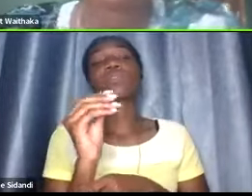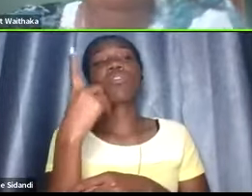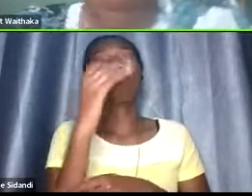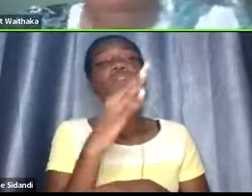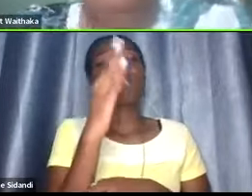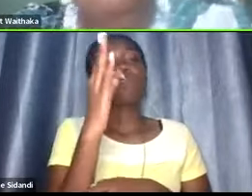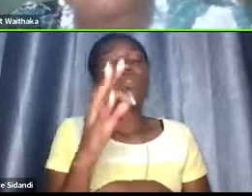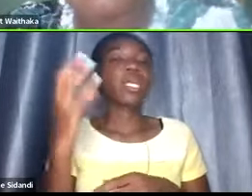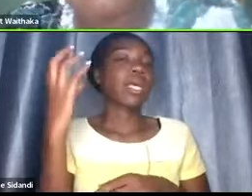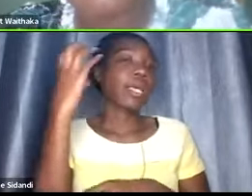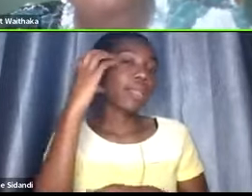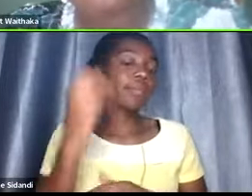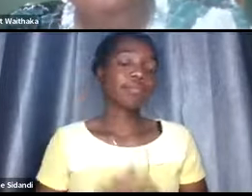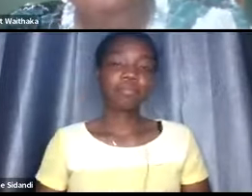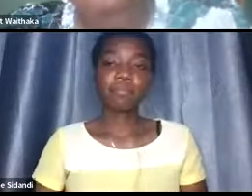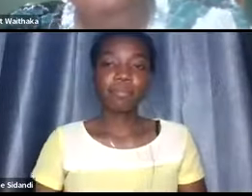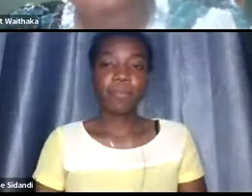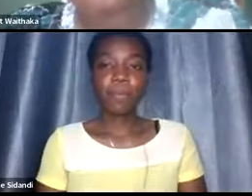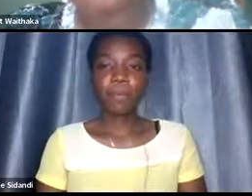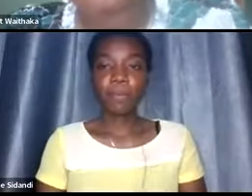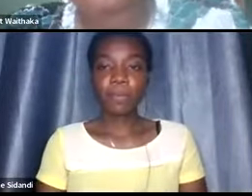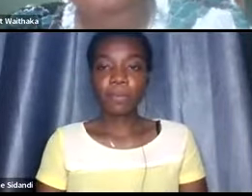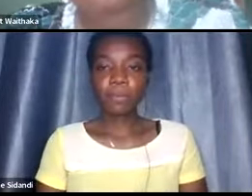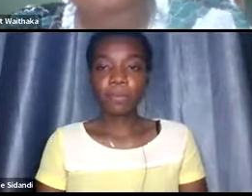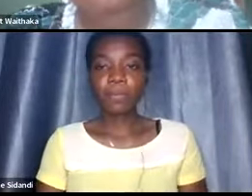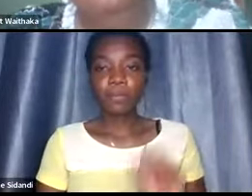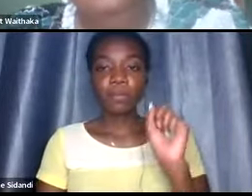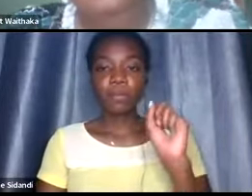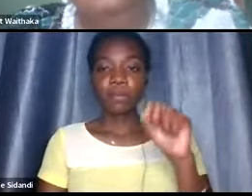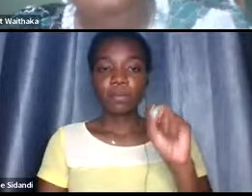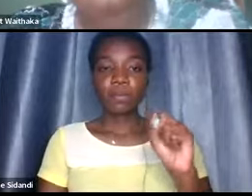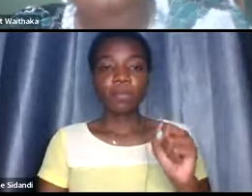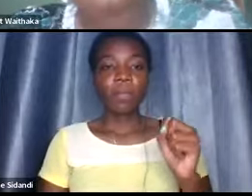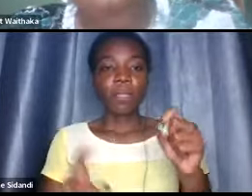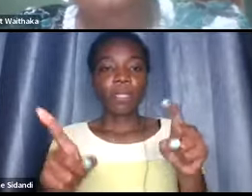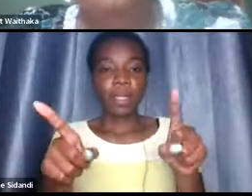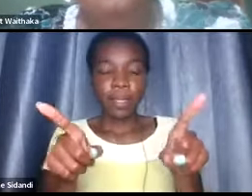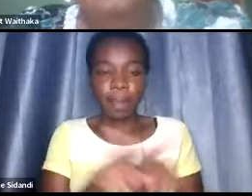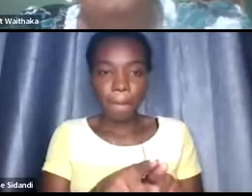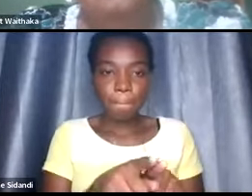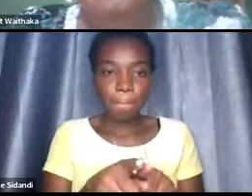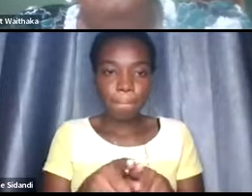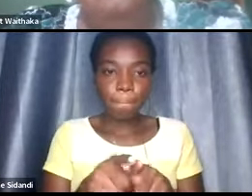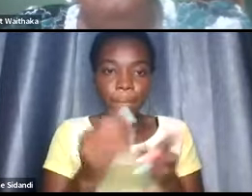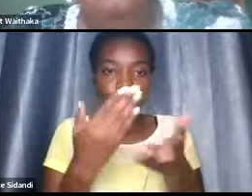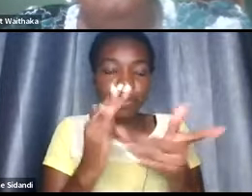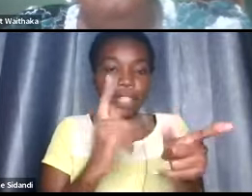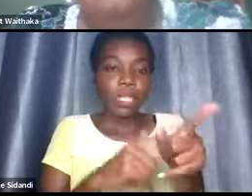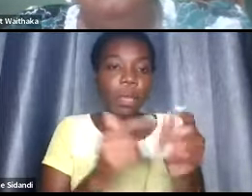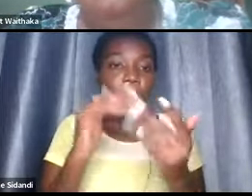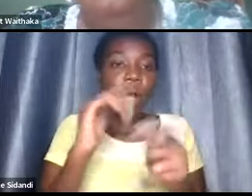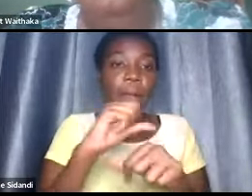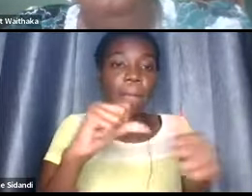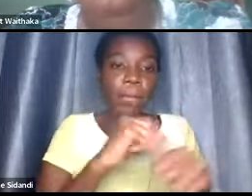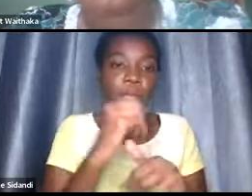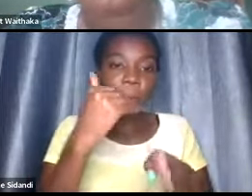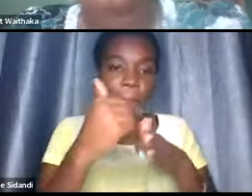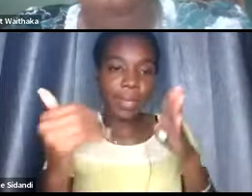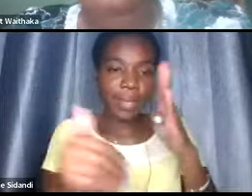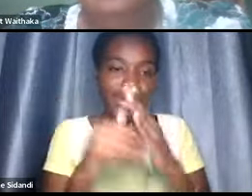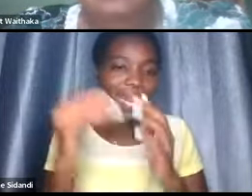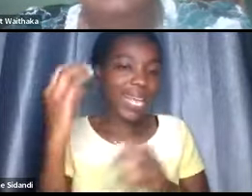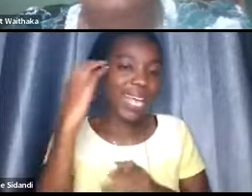careers. Yeah, and as well, I mean, sometimes it's more about building onto your career as